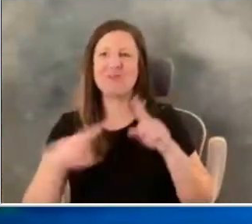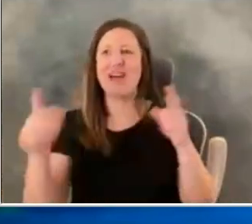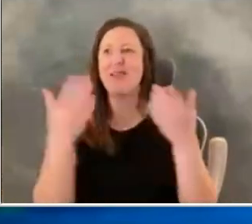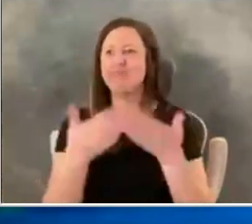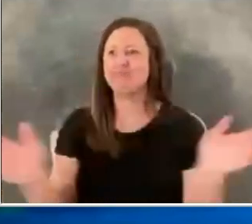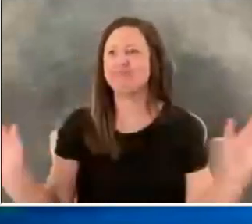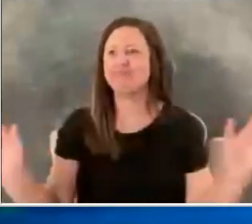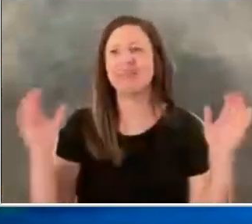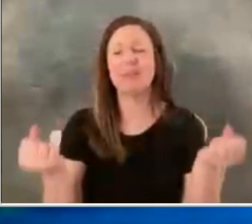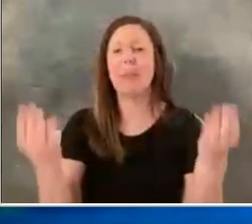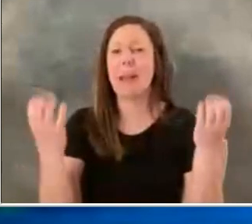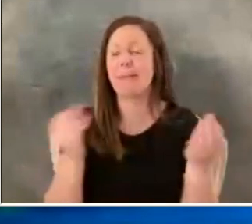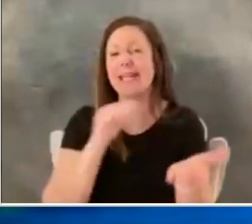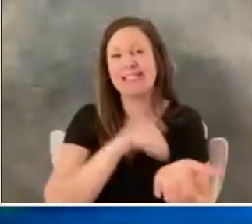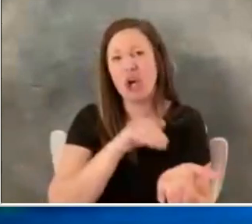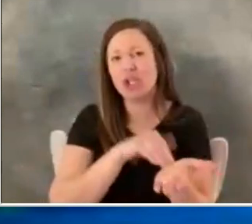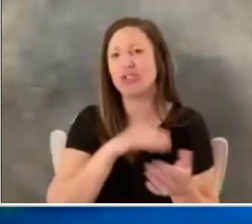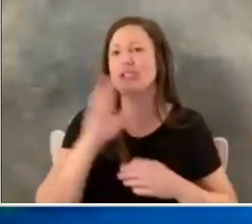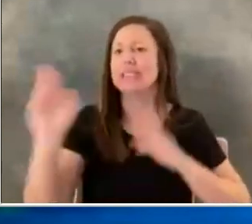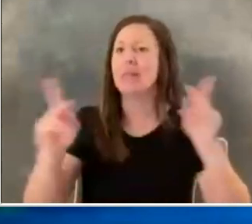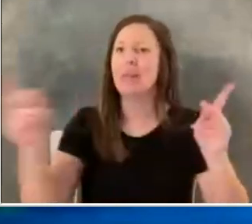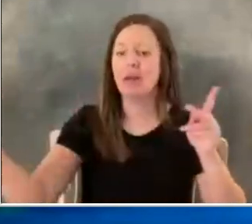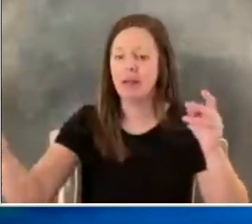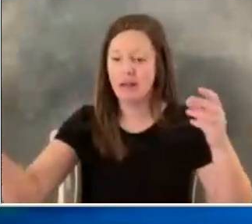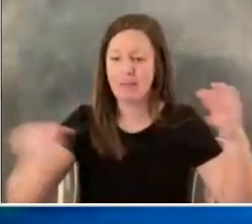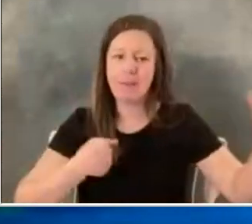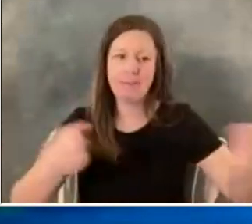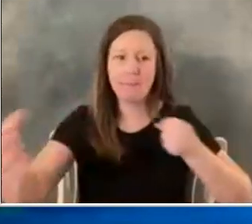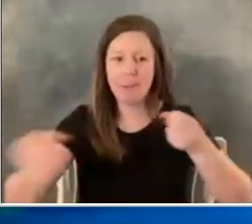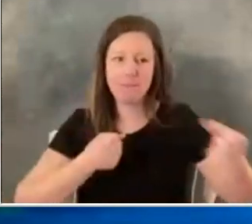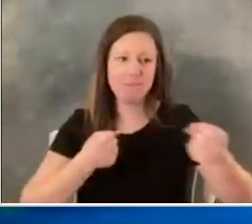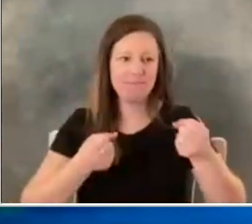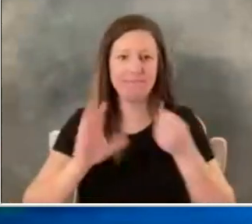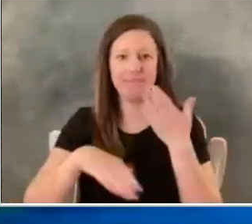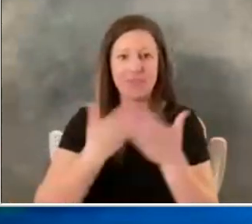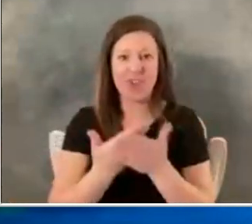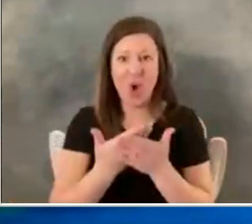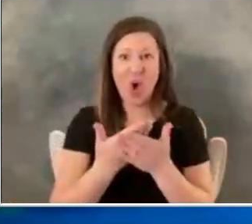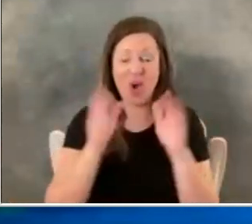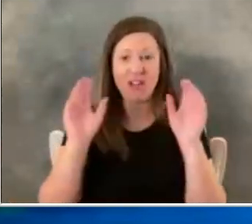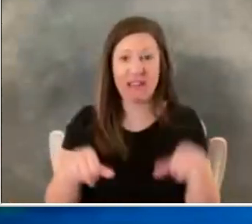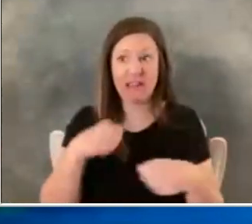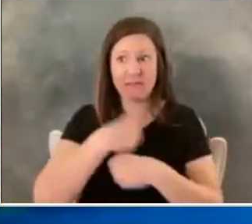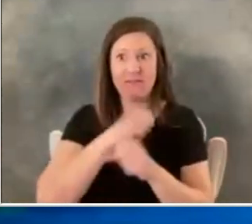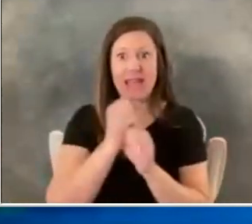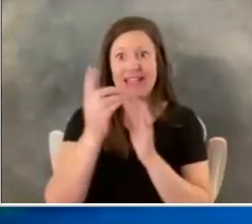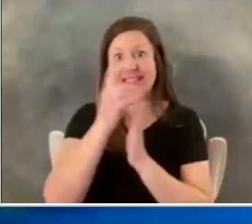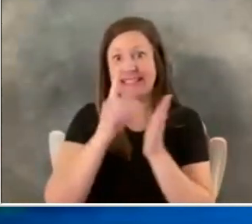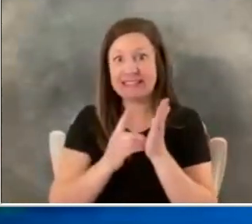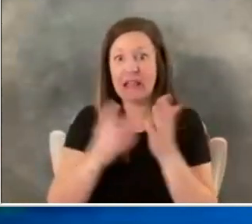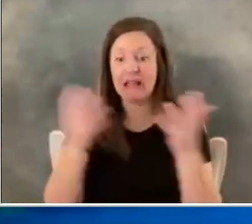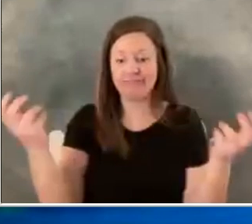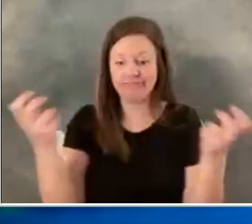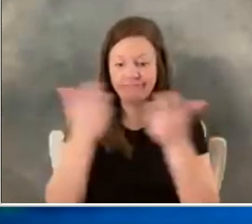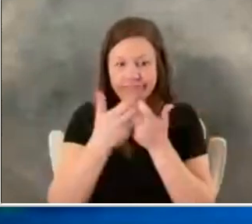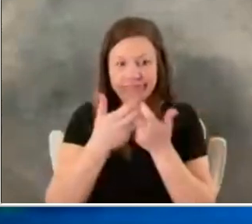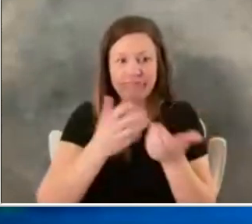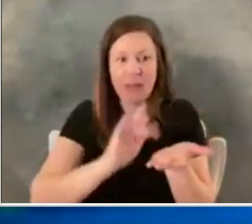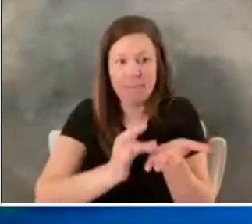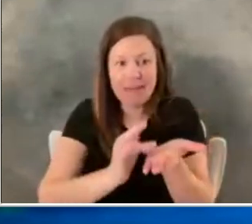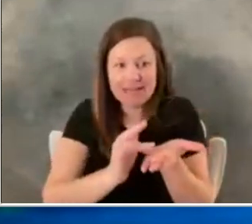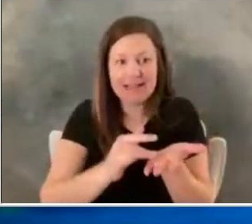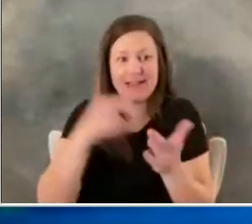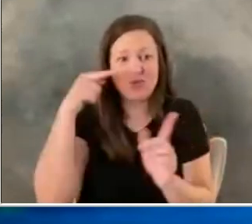biologists and, various people from various fields who can actually create designer drugs that can specifically